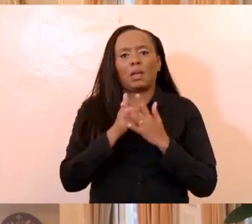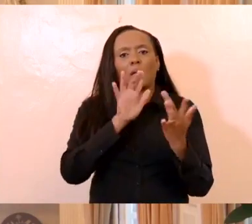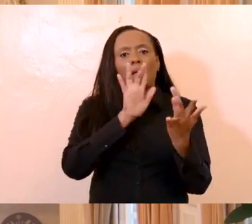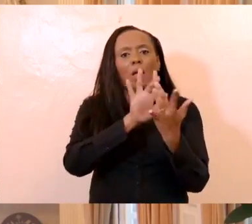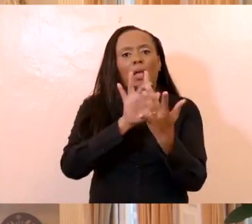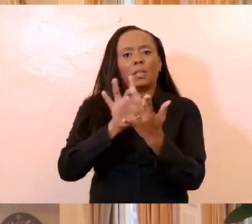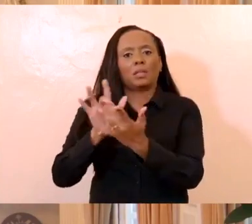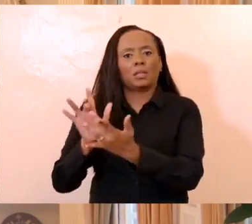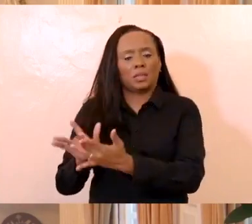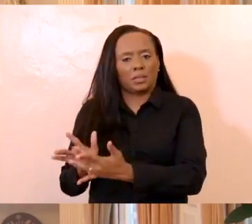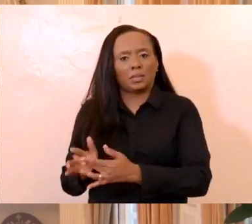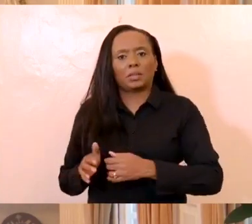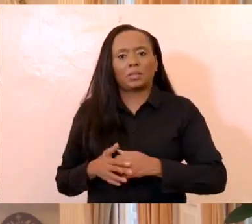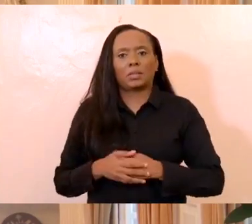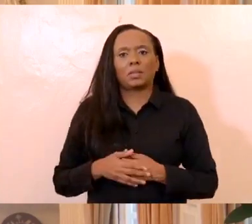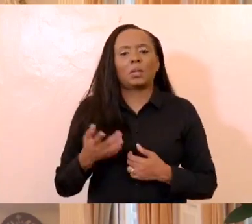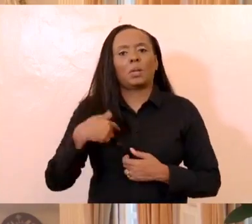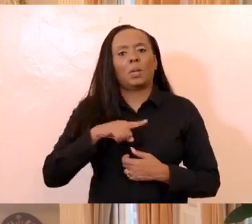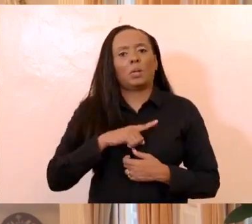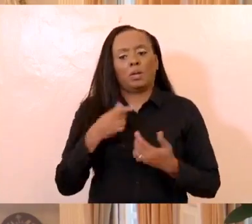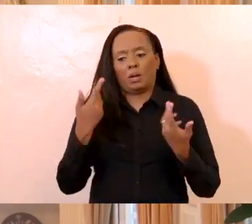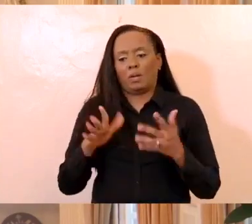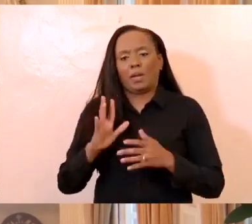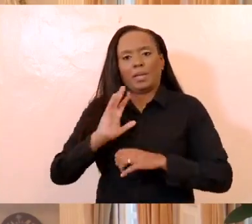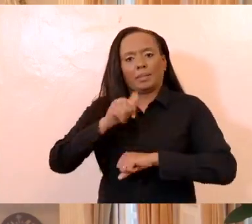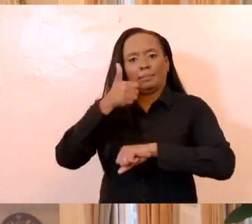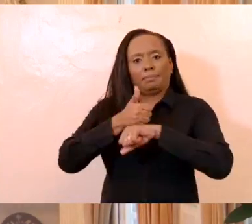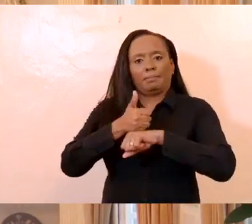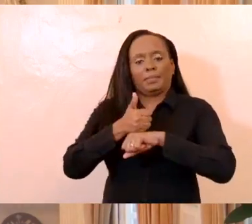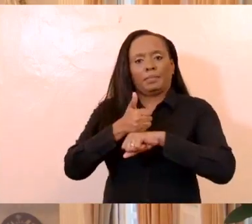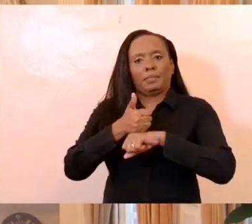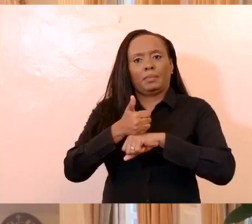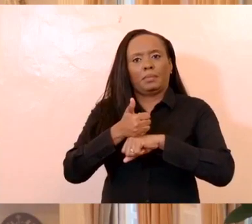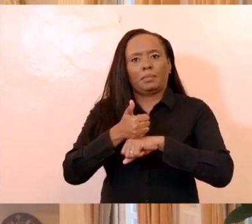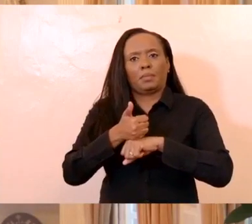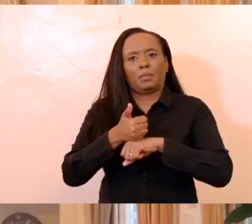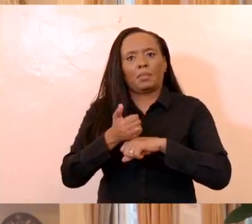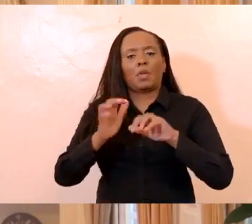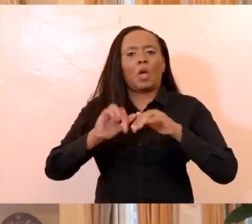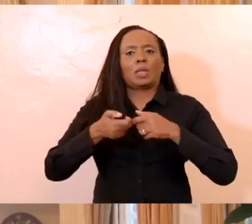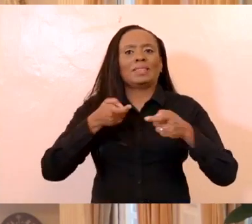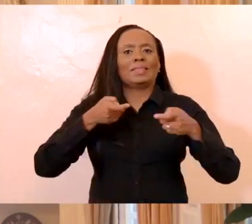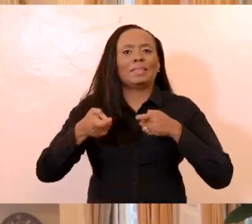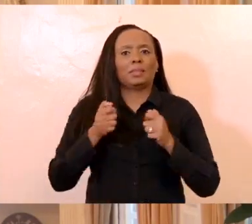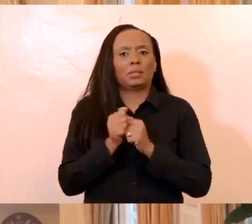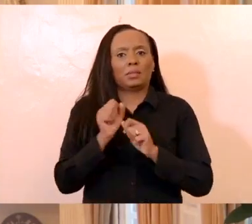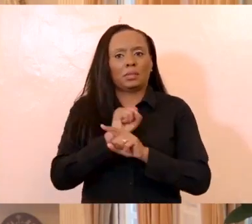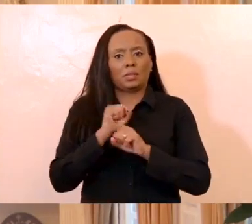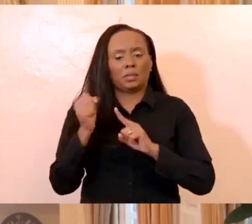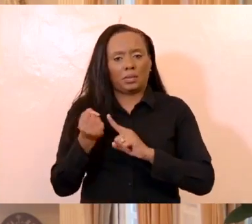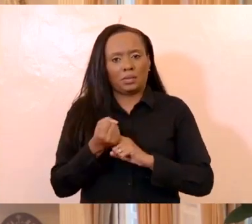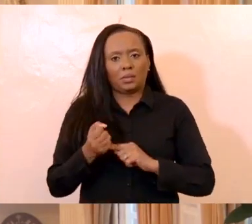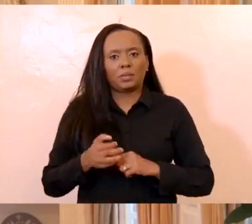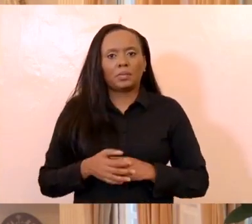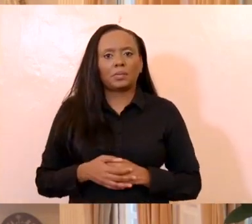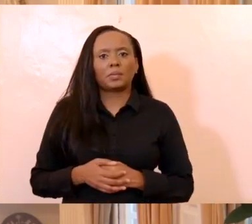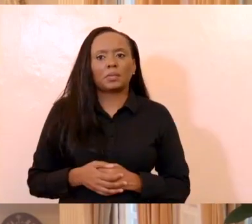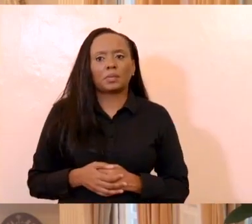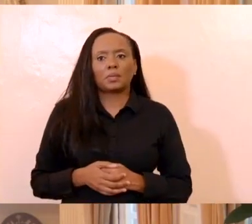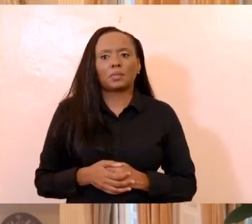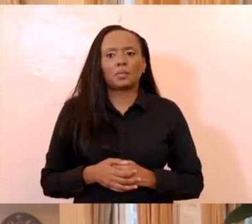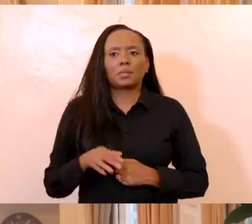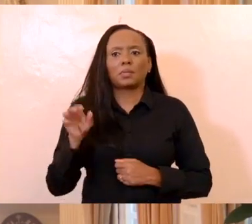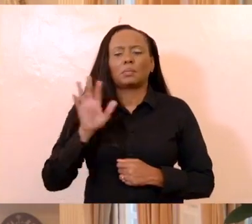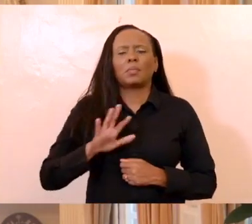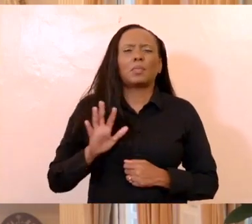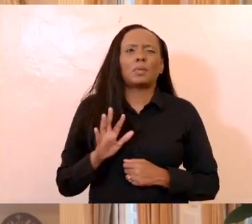have already started to put measures in place to deal with what we are facing. When we started out on this mission about